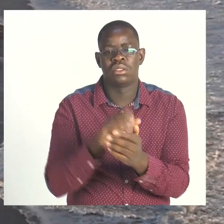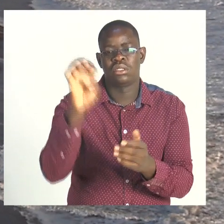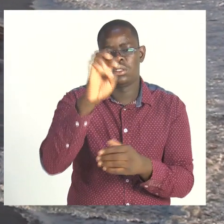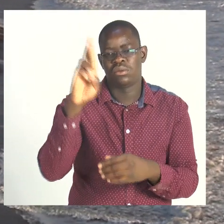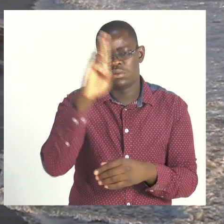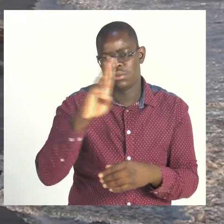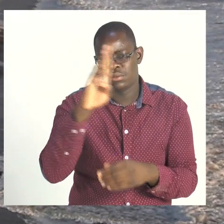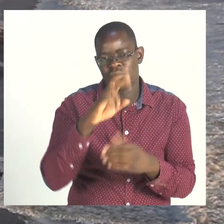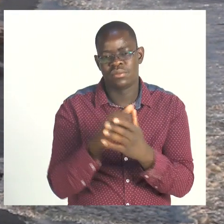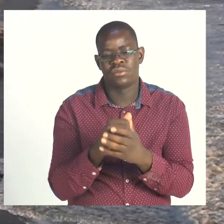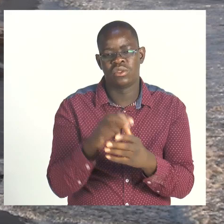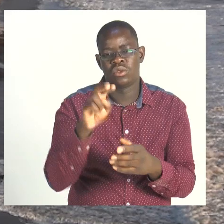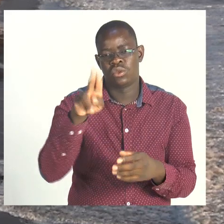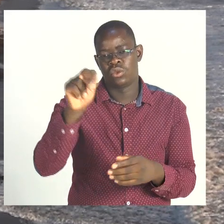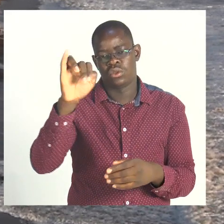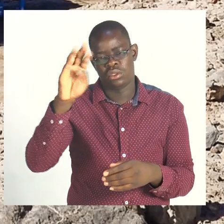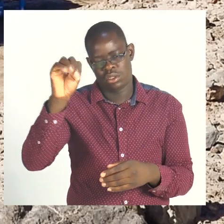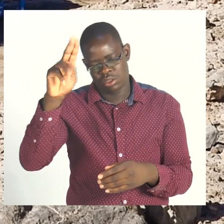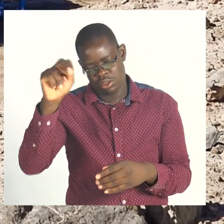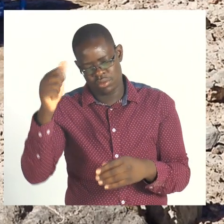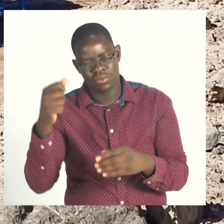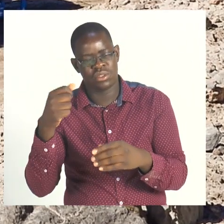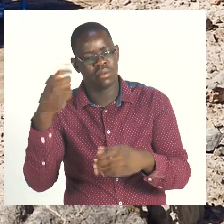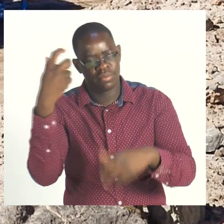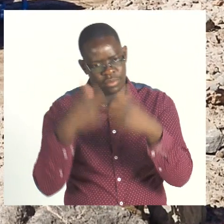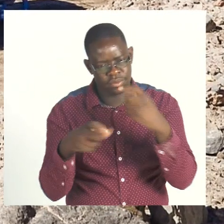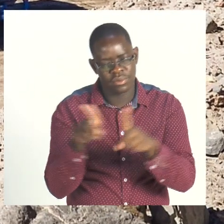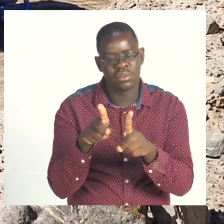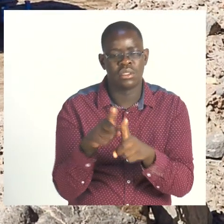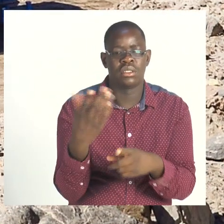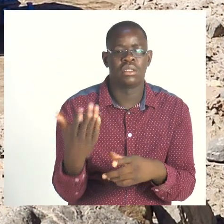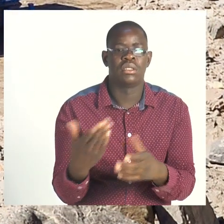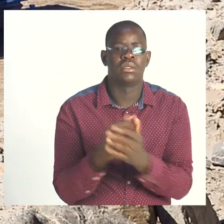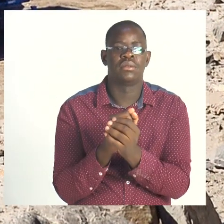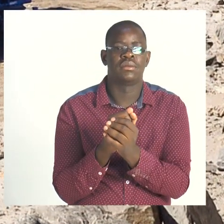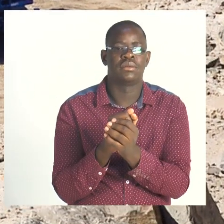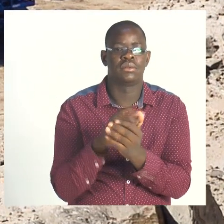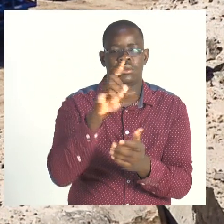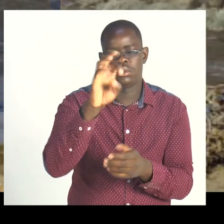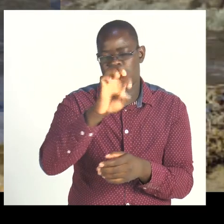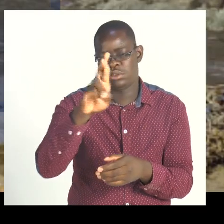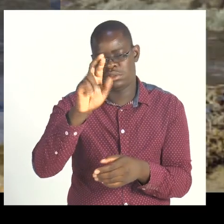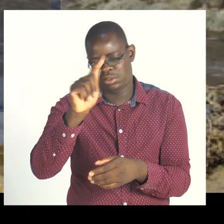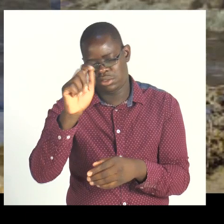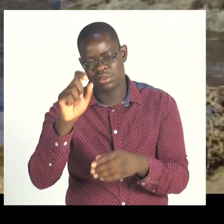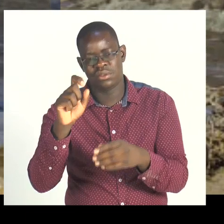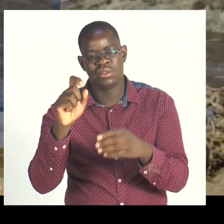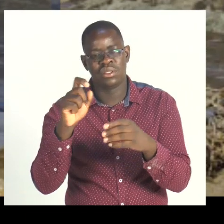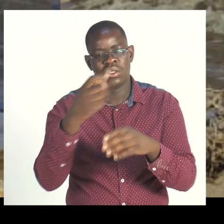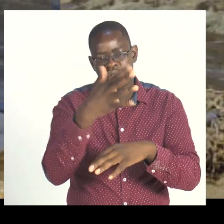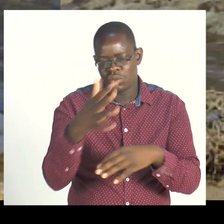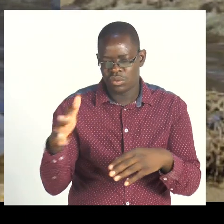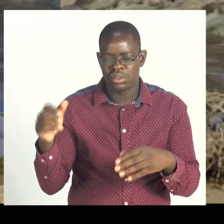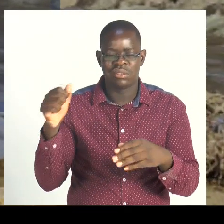region, uranium mining poses similar threats in sensitive desert environments. Huge amounts of